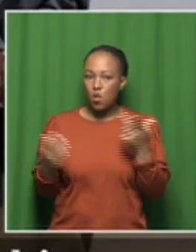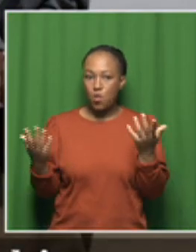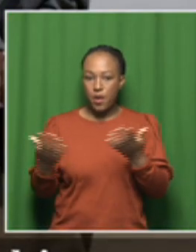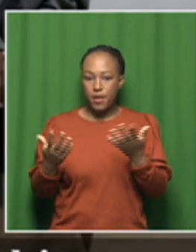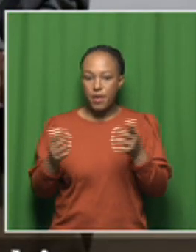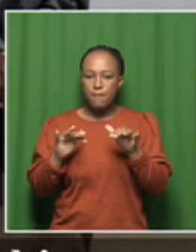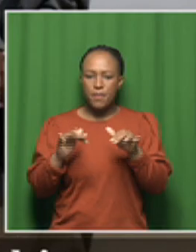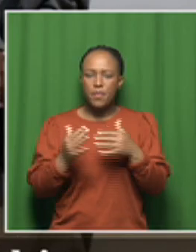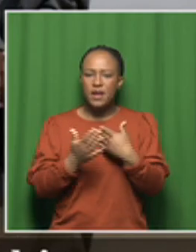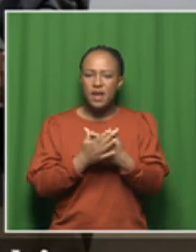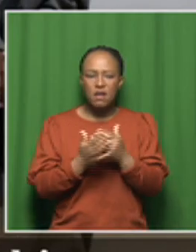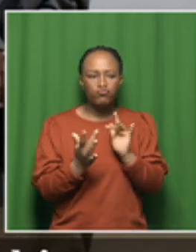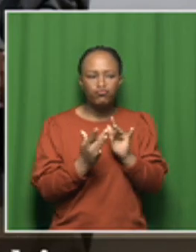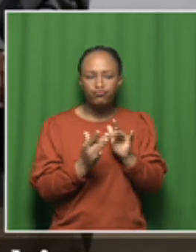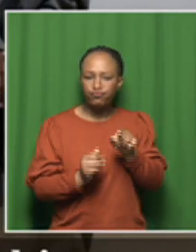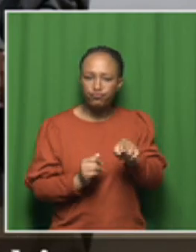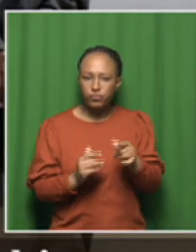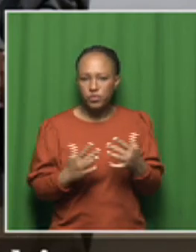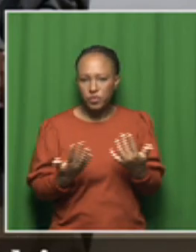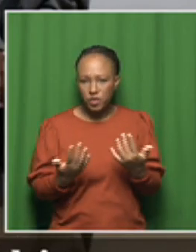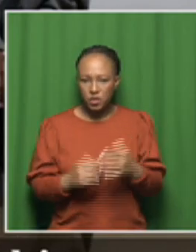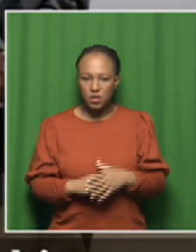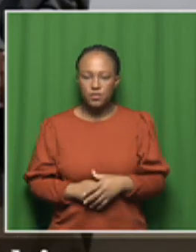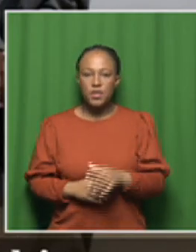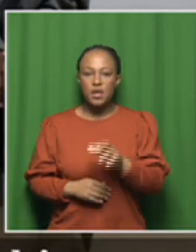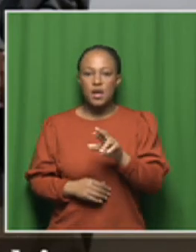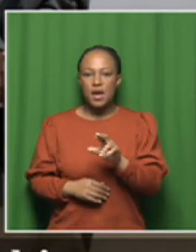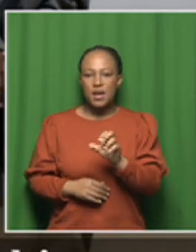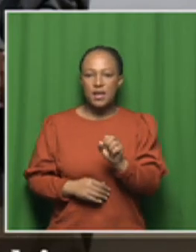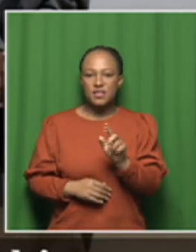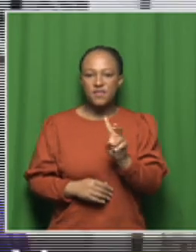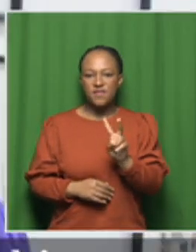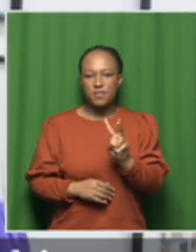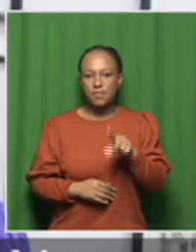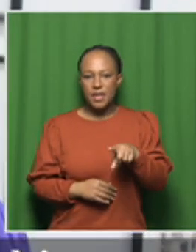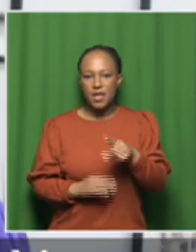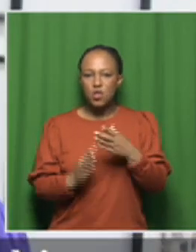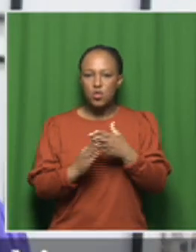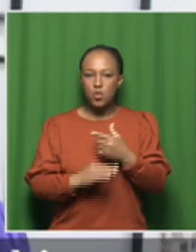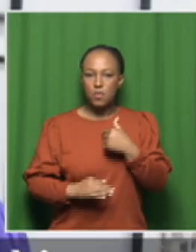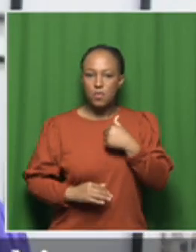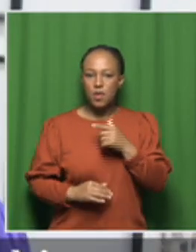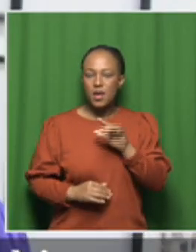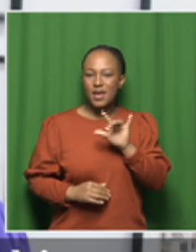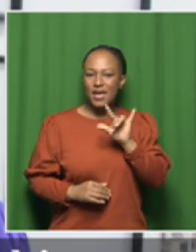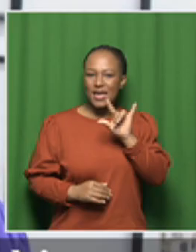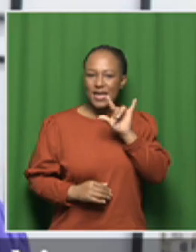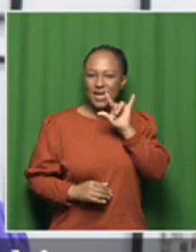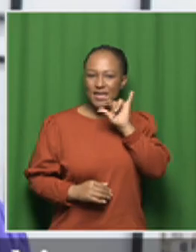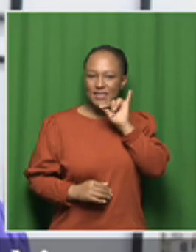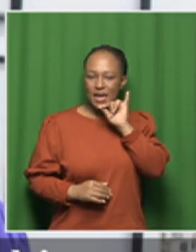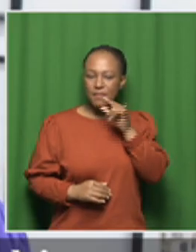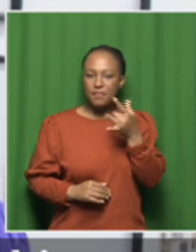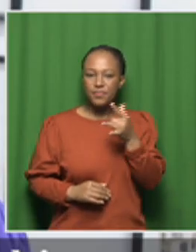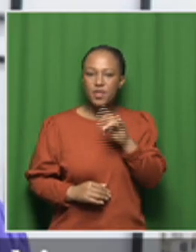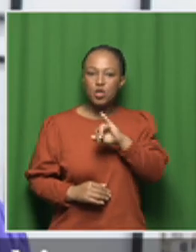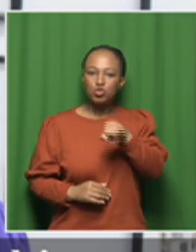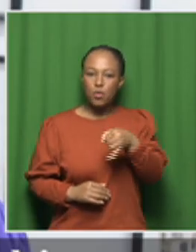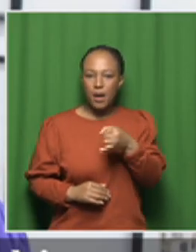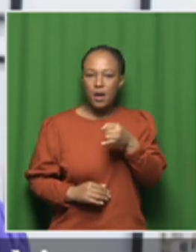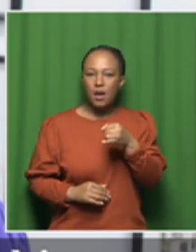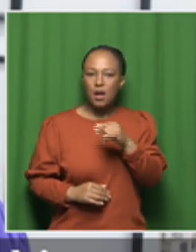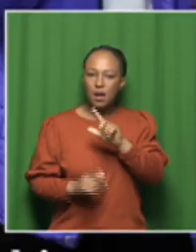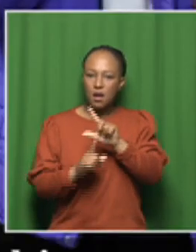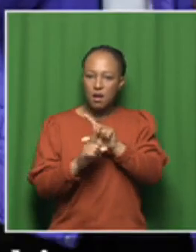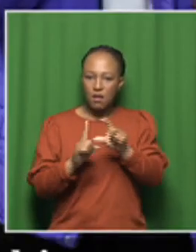people can get in touch as well. Yeah. So you can RSVP through me on Instagram, Joburg Culture. We have on Arts Alive as well. It's